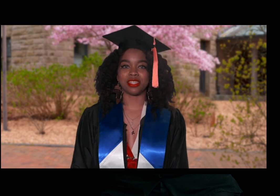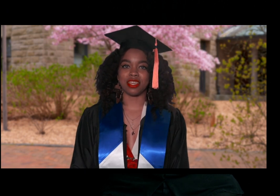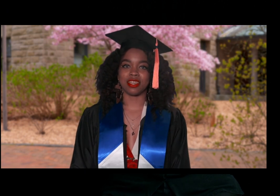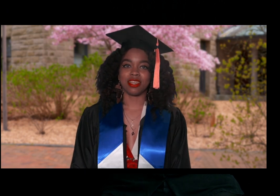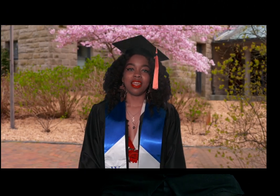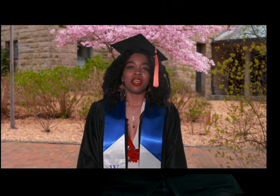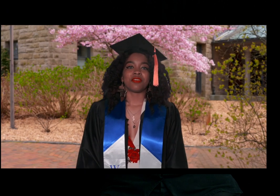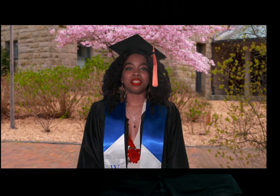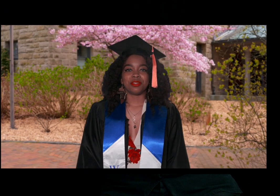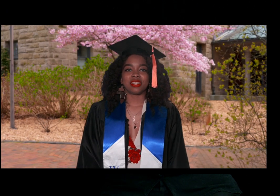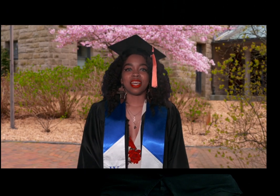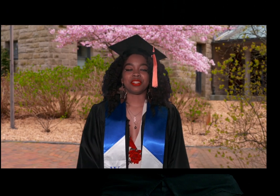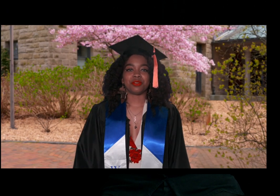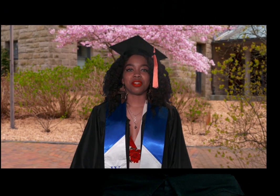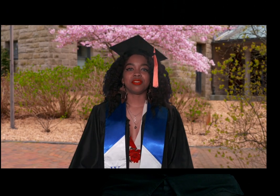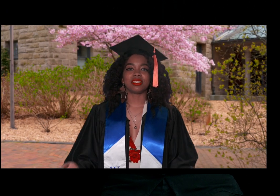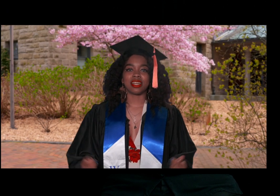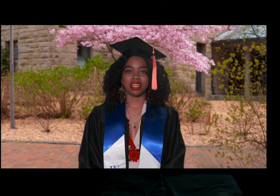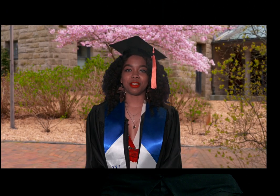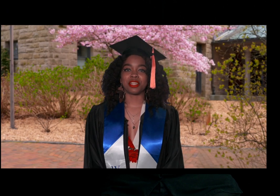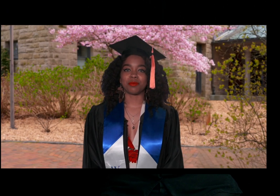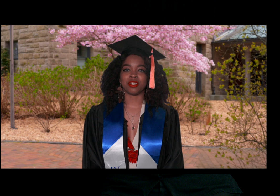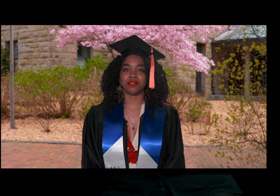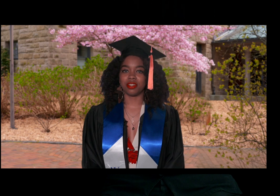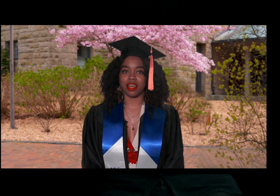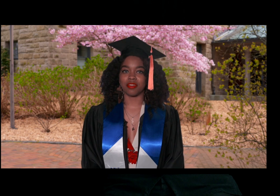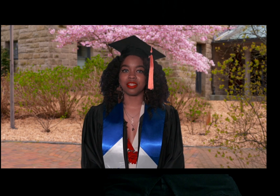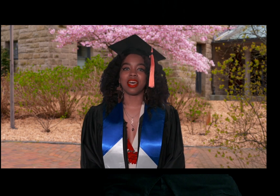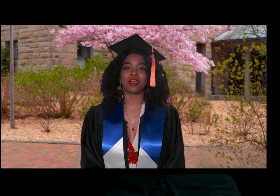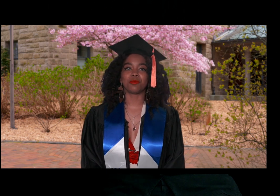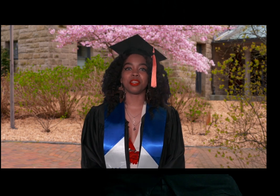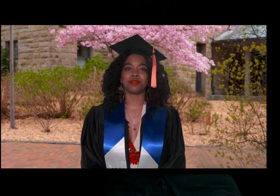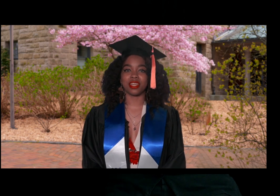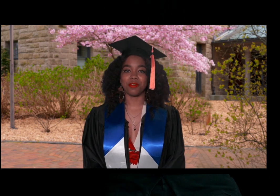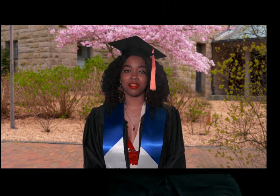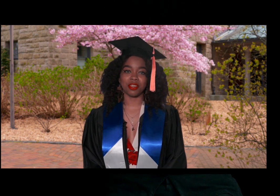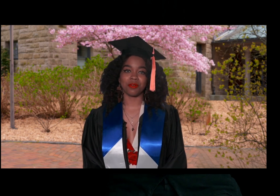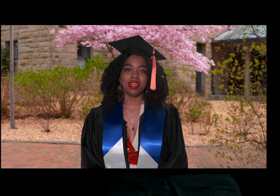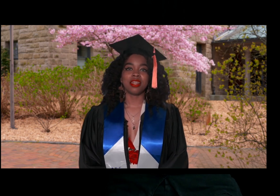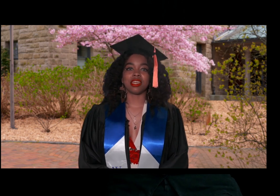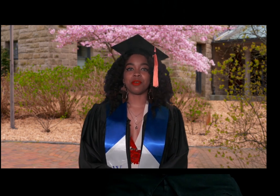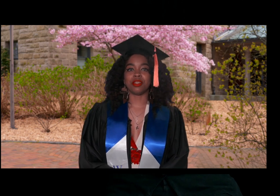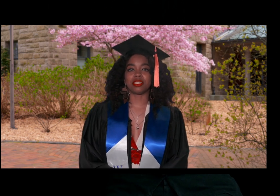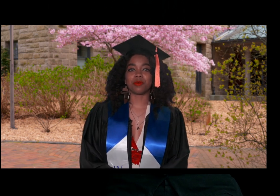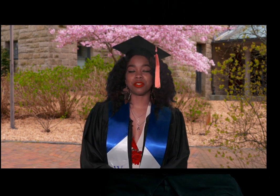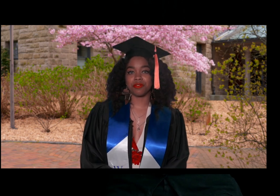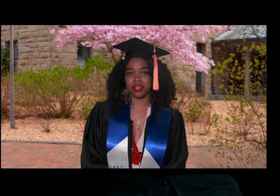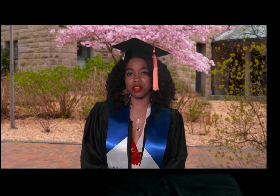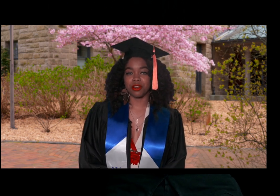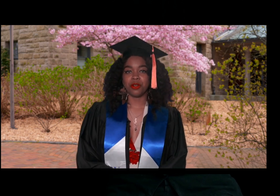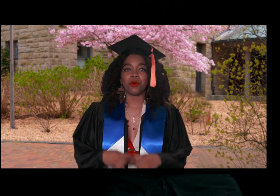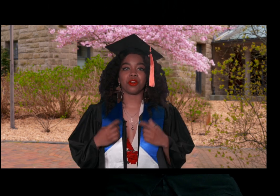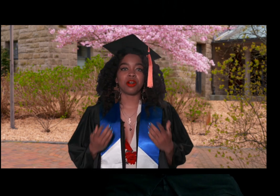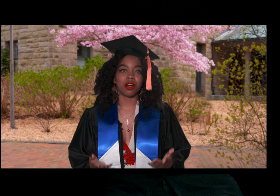virtual fatigue. Graduates, as you close this academic chapter of your lives, I hope that you will take with you the ability to